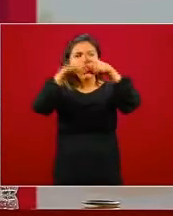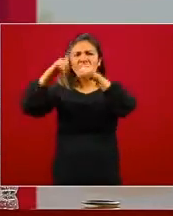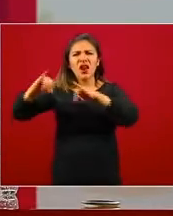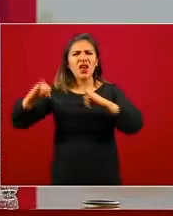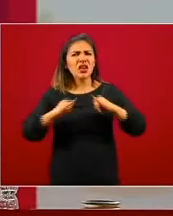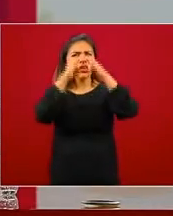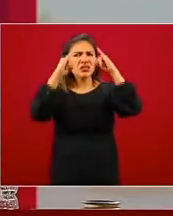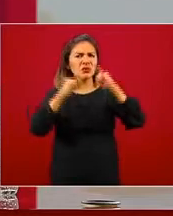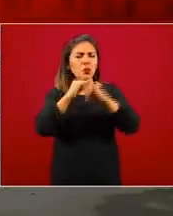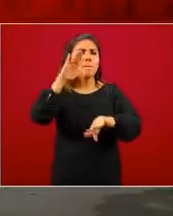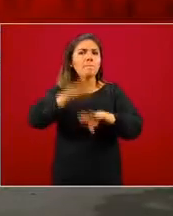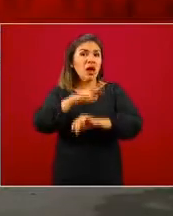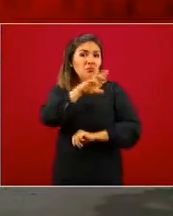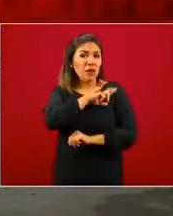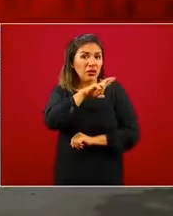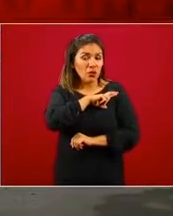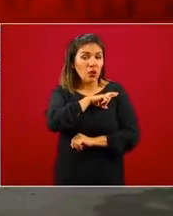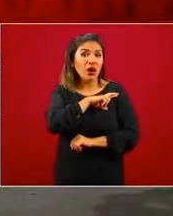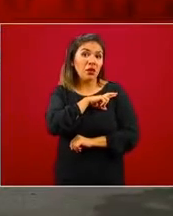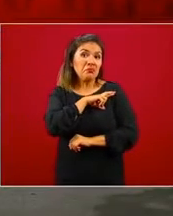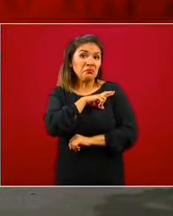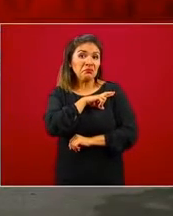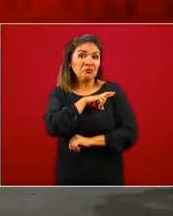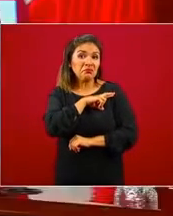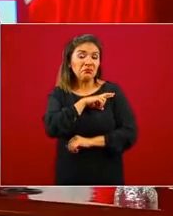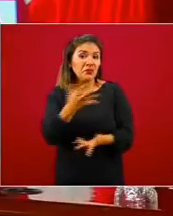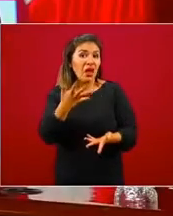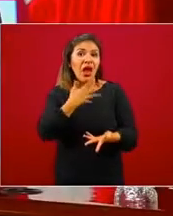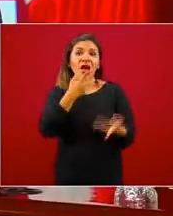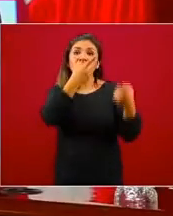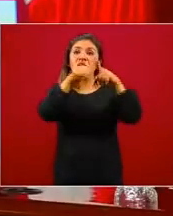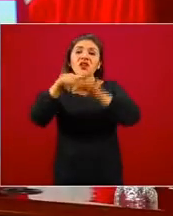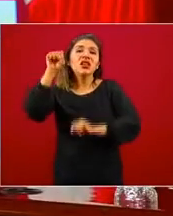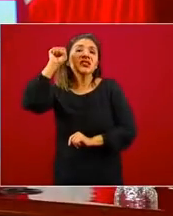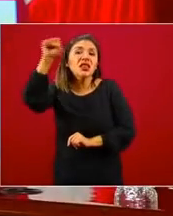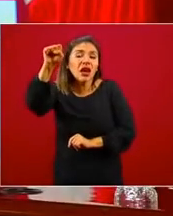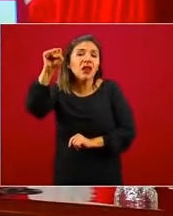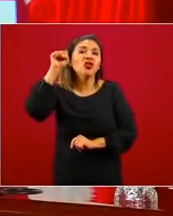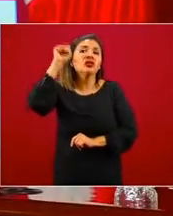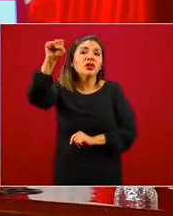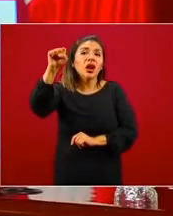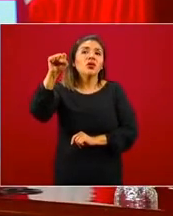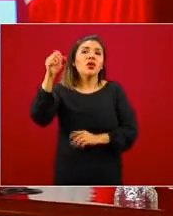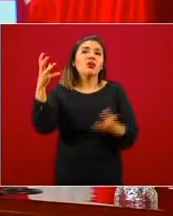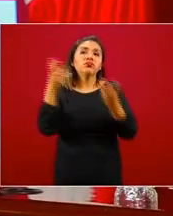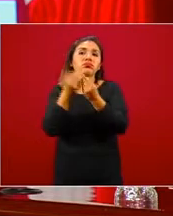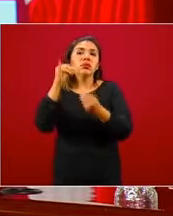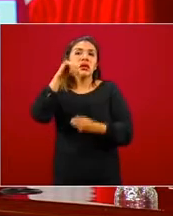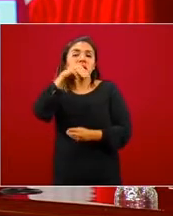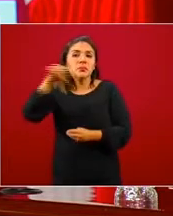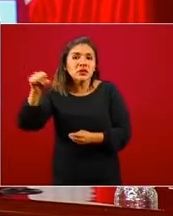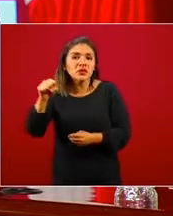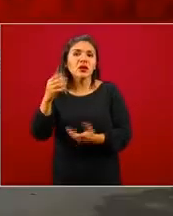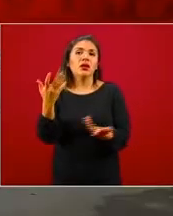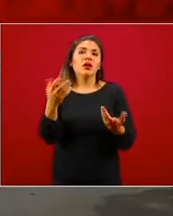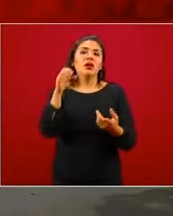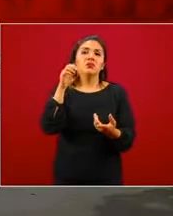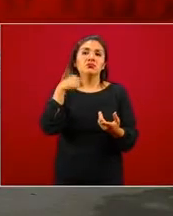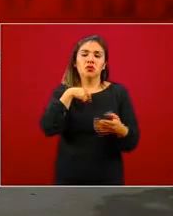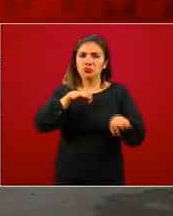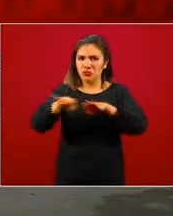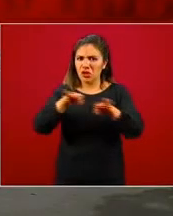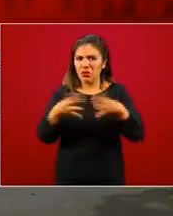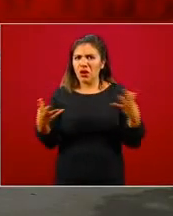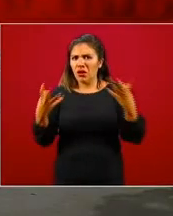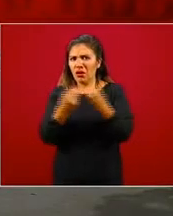in Mexico at all our institutions, as well as private institutions. And there are different unions. There's the Union